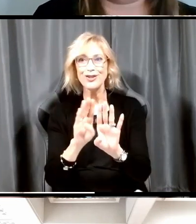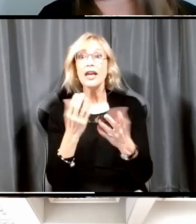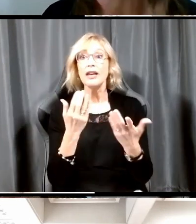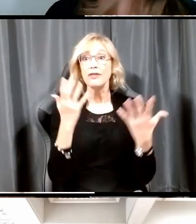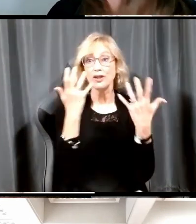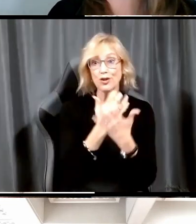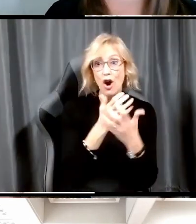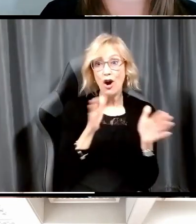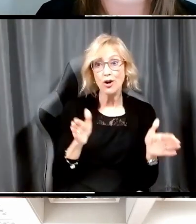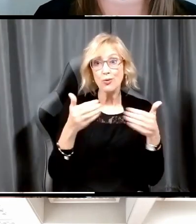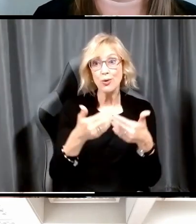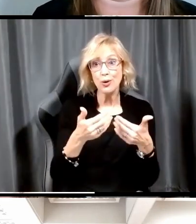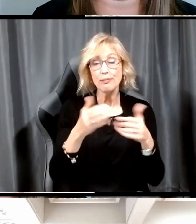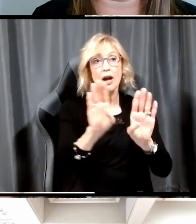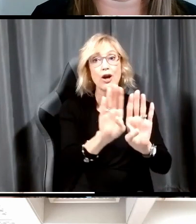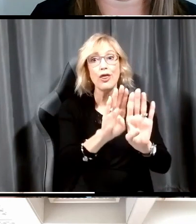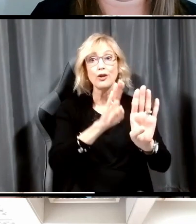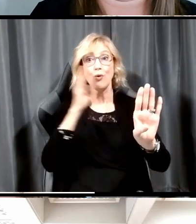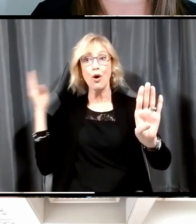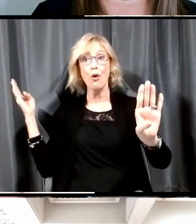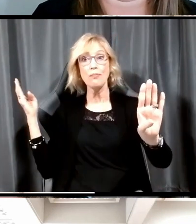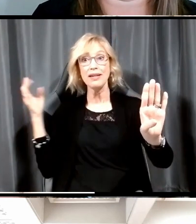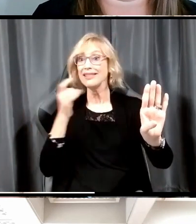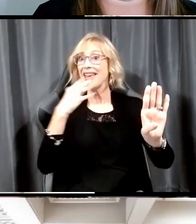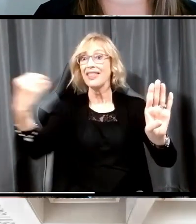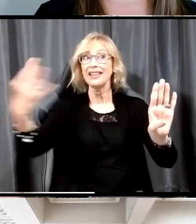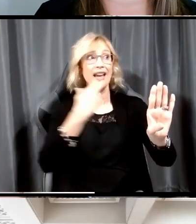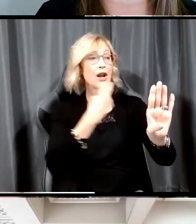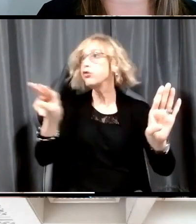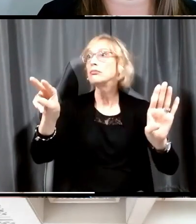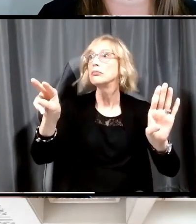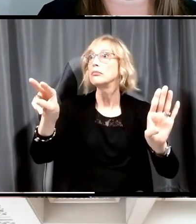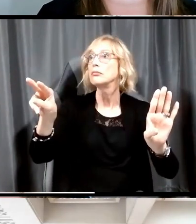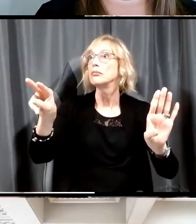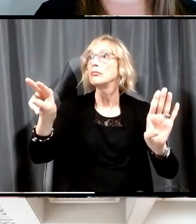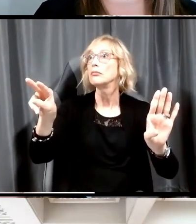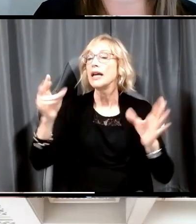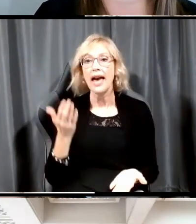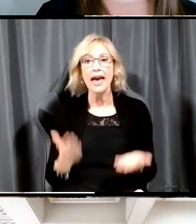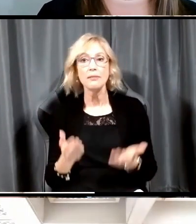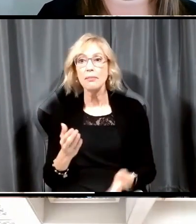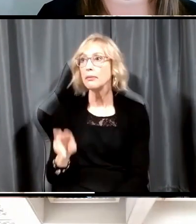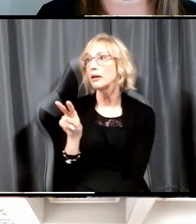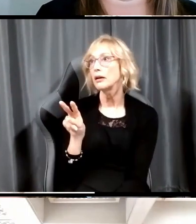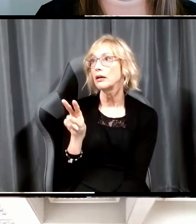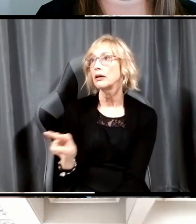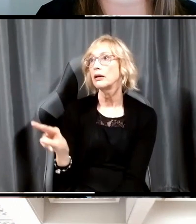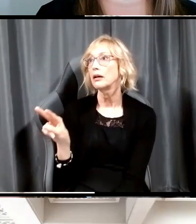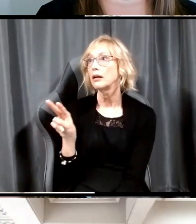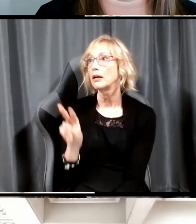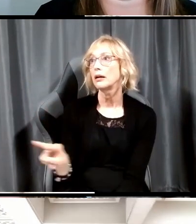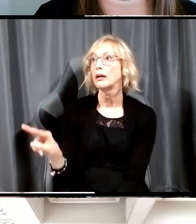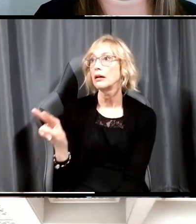room, immediately they're drawn to that light. They may spend prolonged periods of time even gazing at the